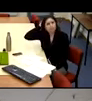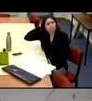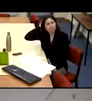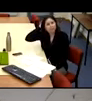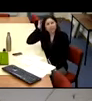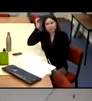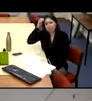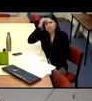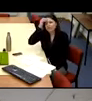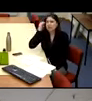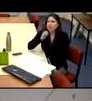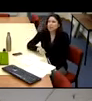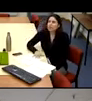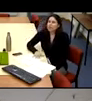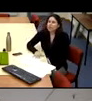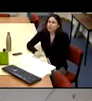migration.